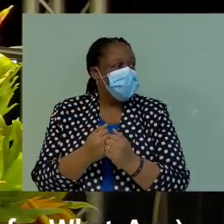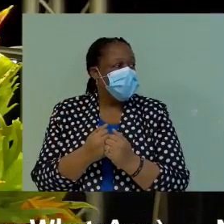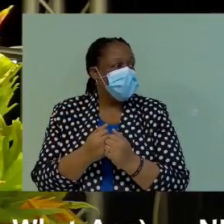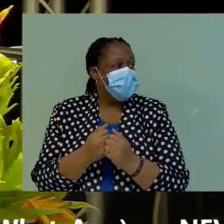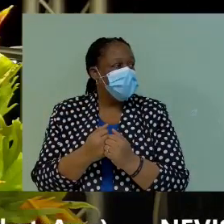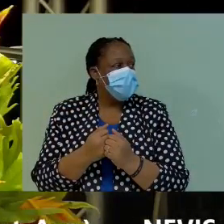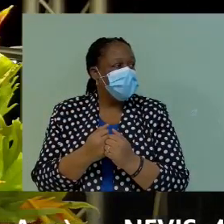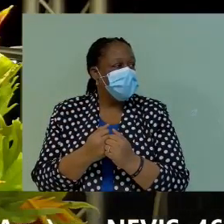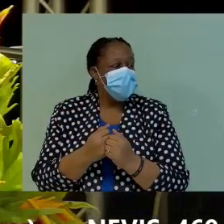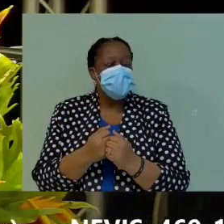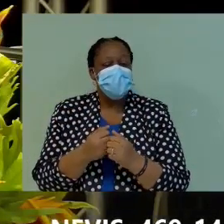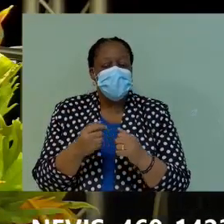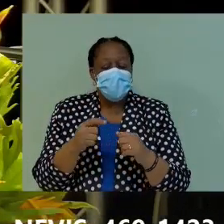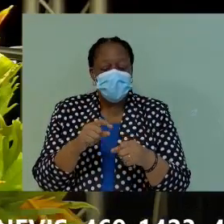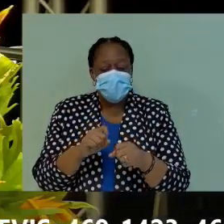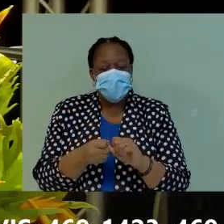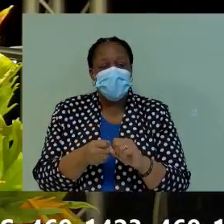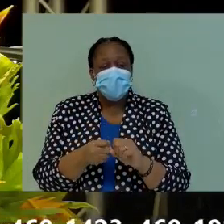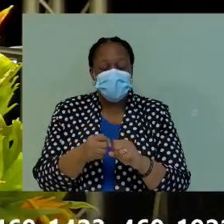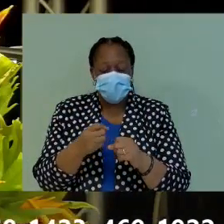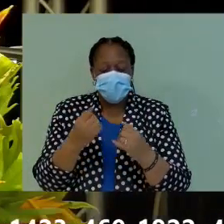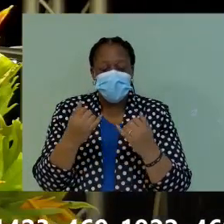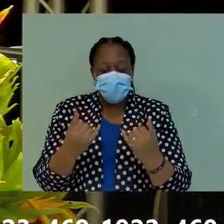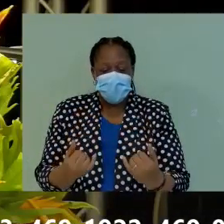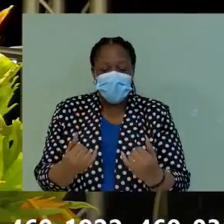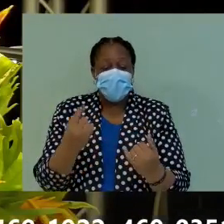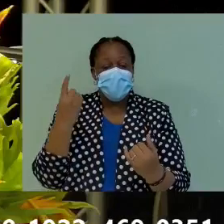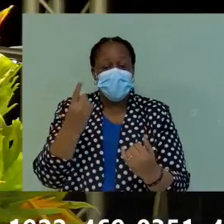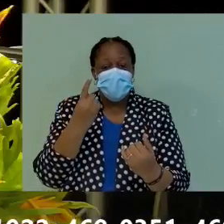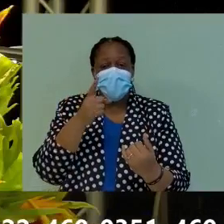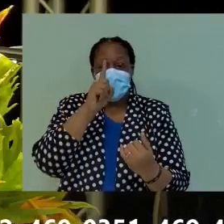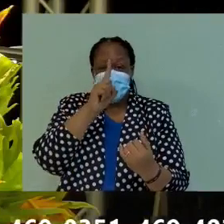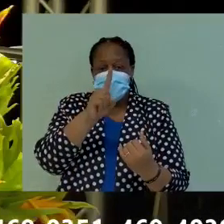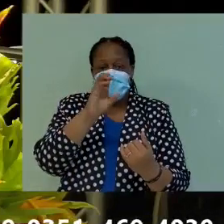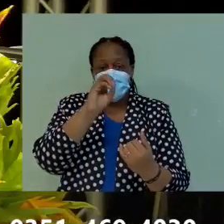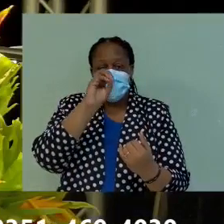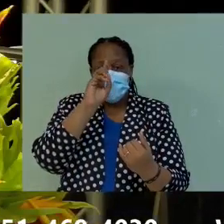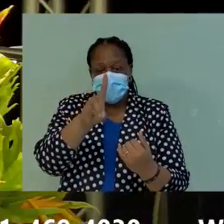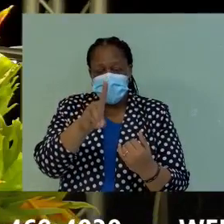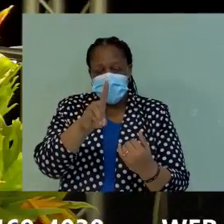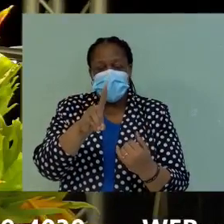total arrests remains at 101 for the Federation.